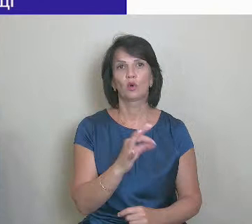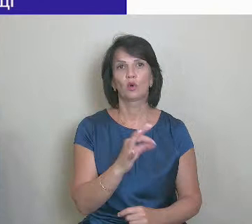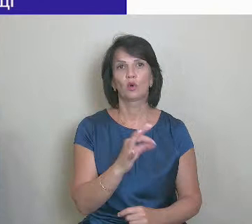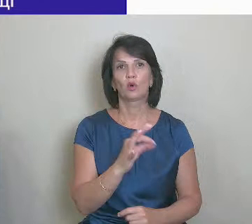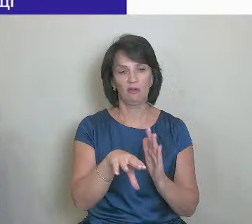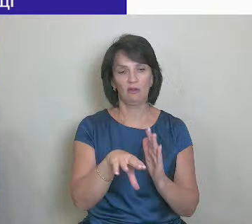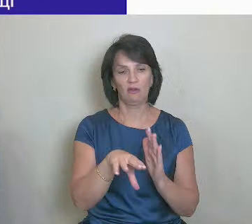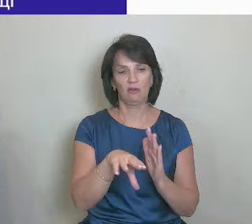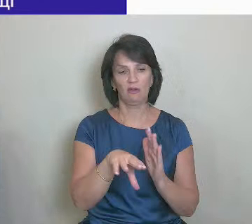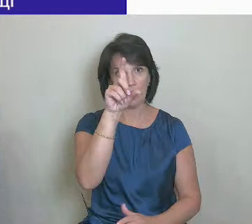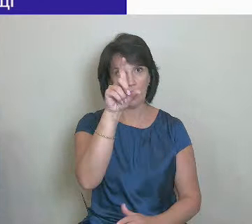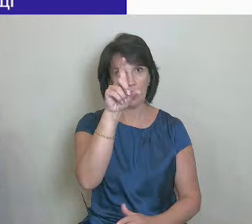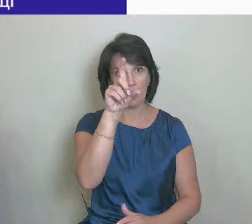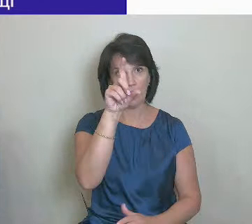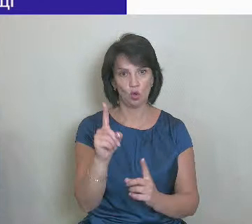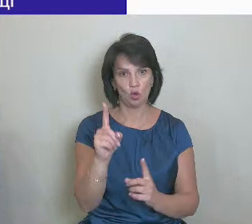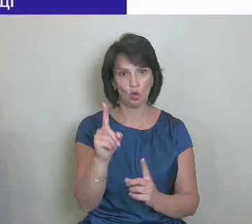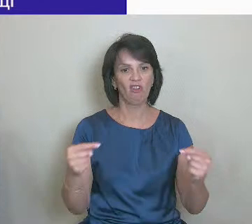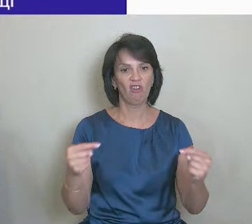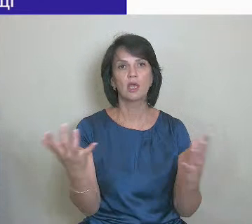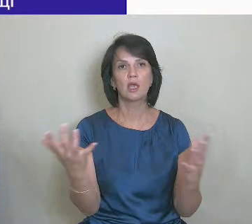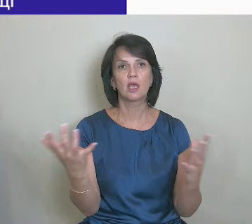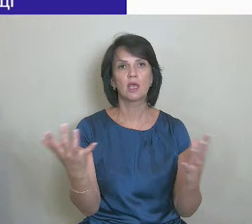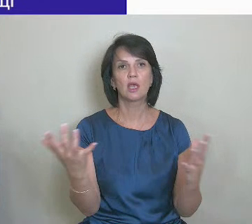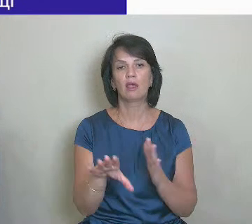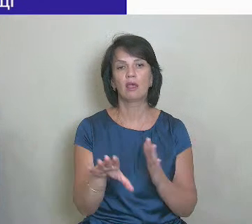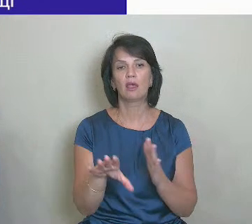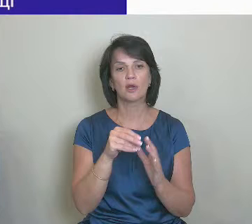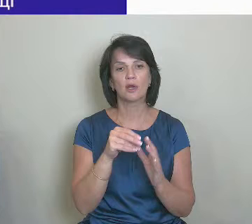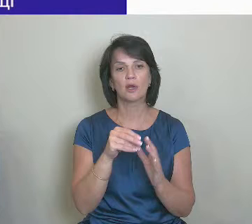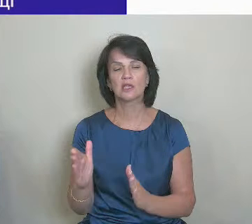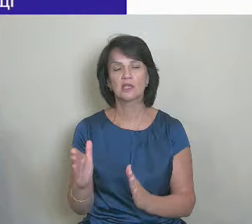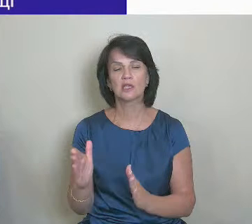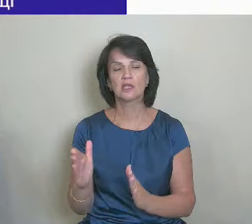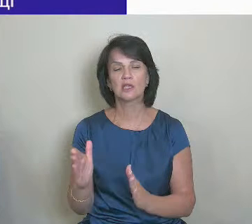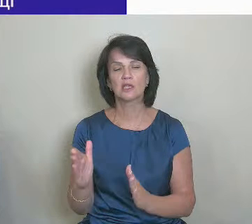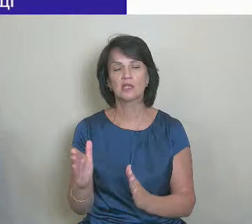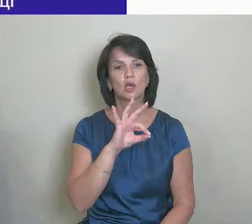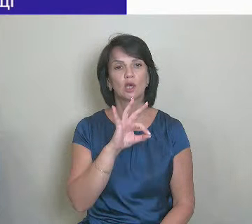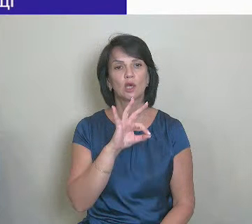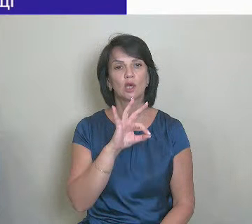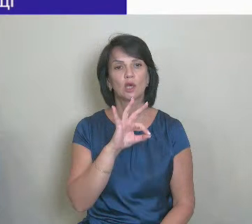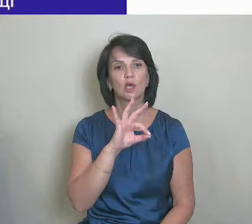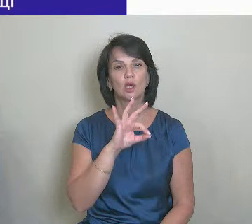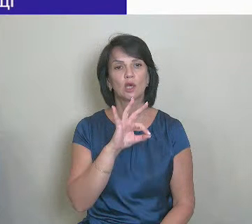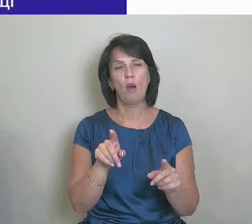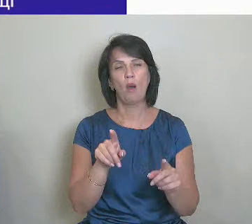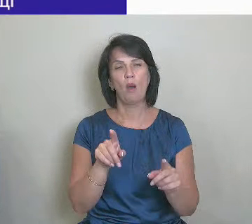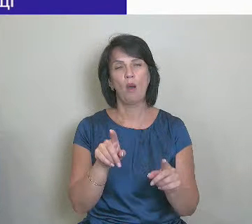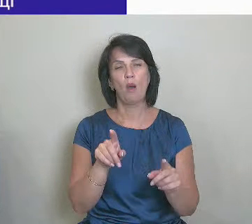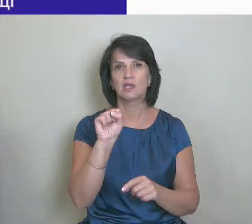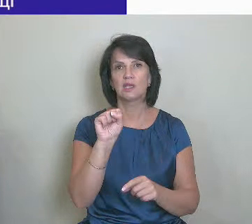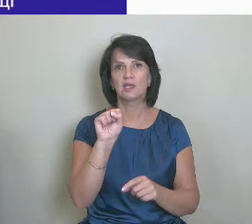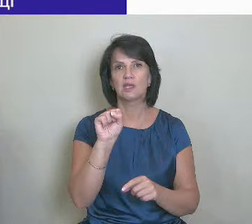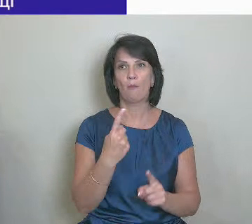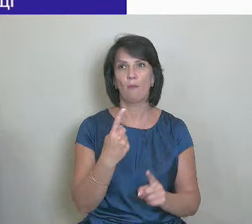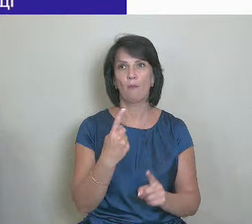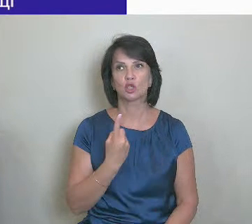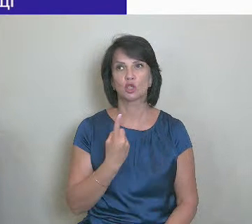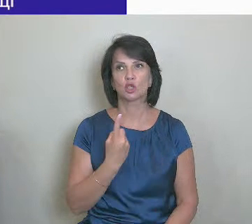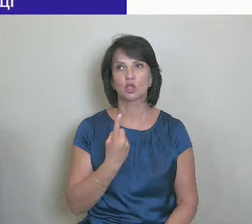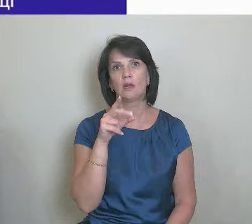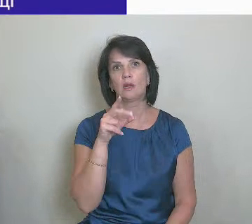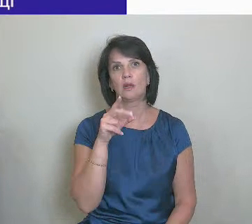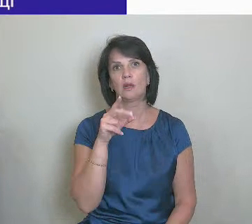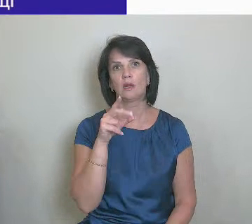well, because as of September 1 they provide information as to the type of elections, whether it's proportionate